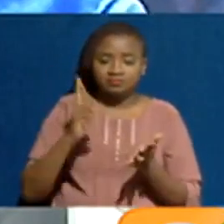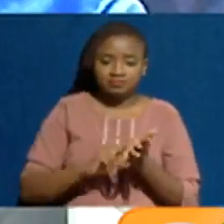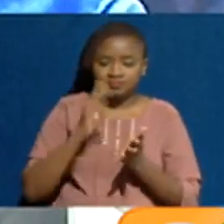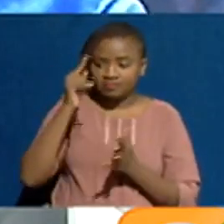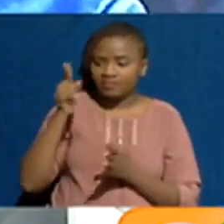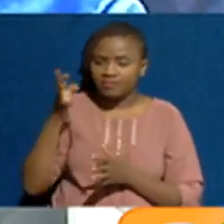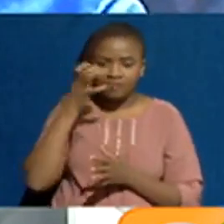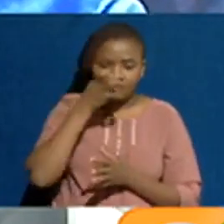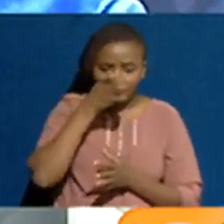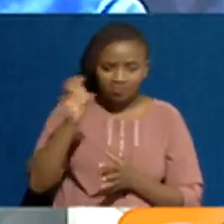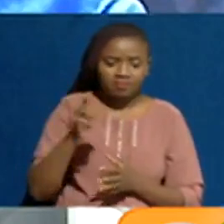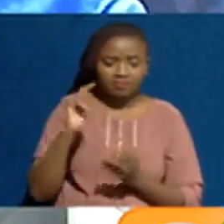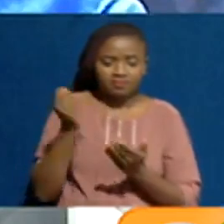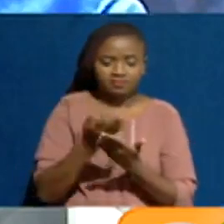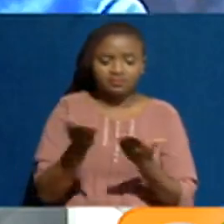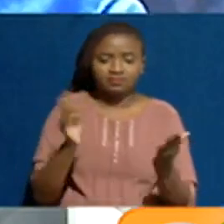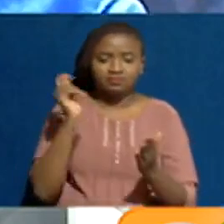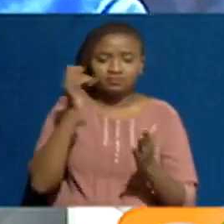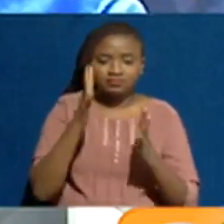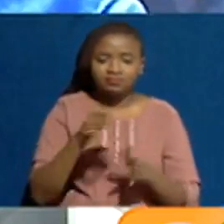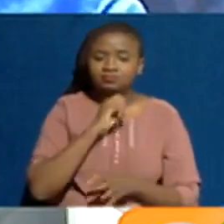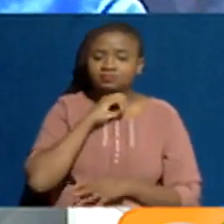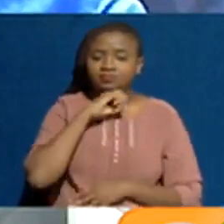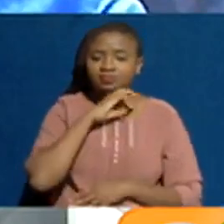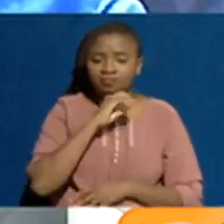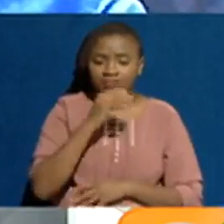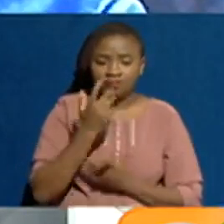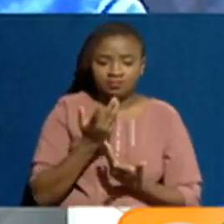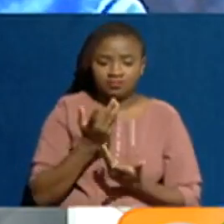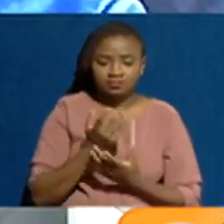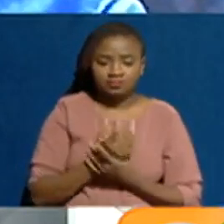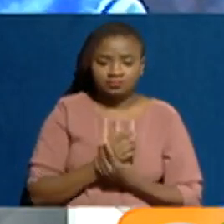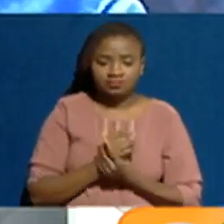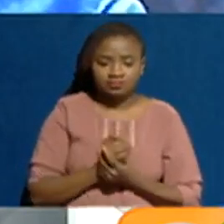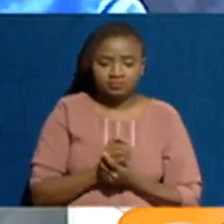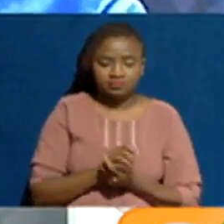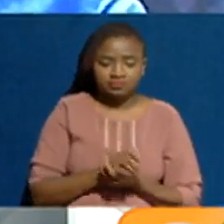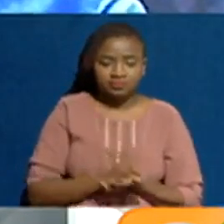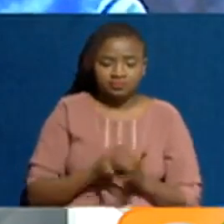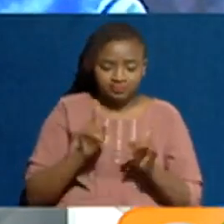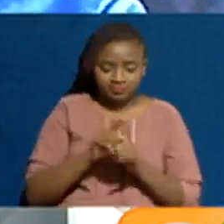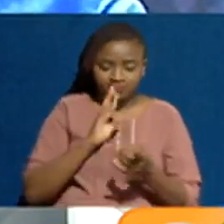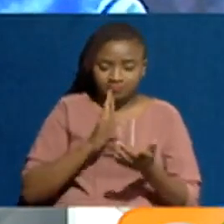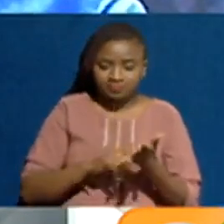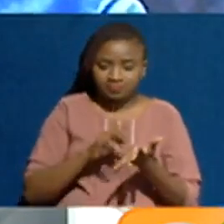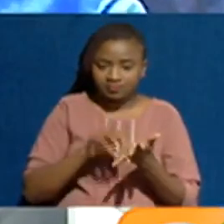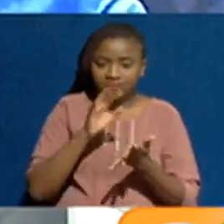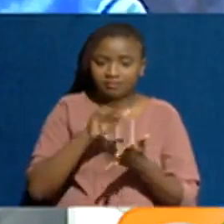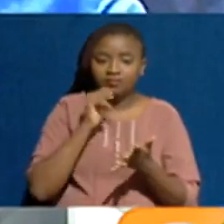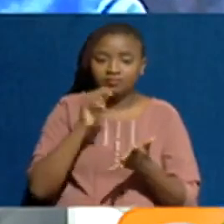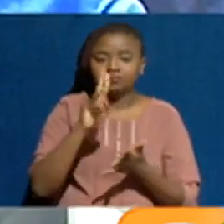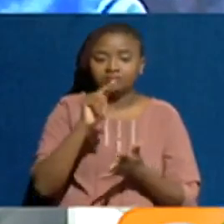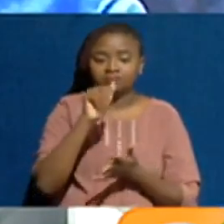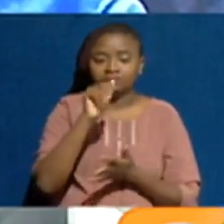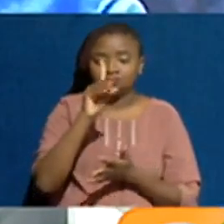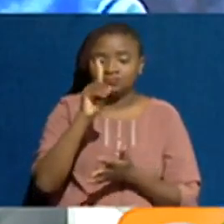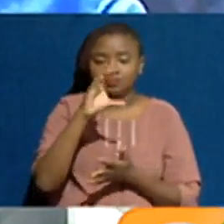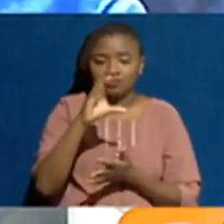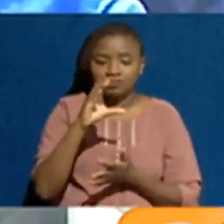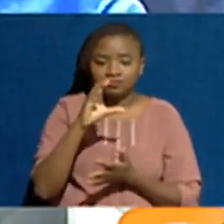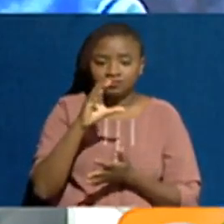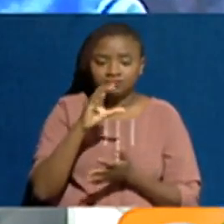the plight of Kenyans, even in the just-concluded National Dialogue Committee. The leaders, led by ODM Chief